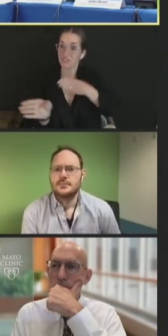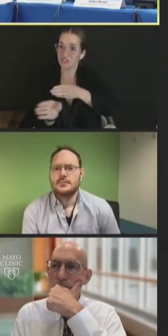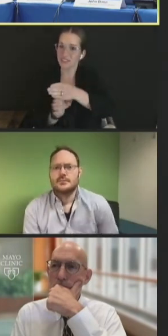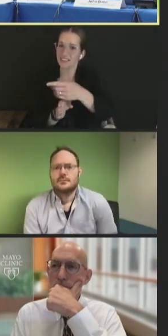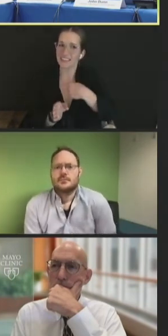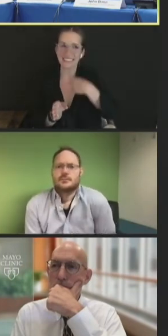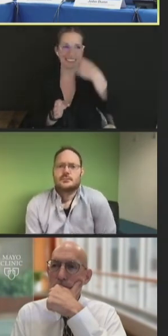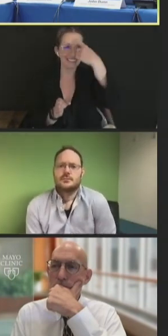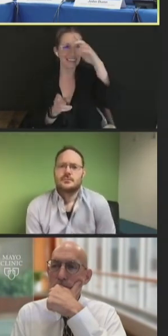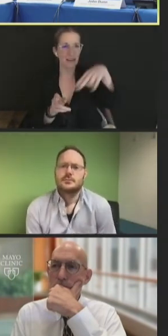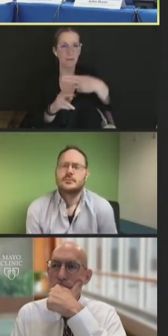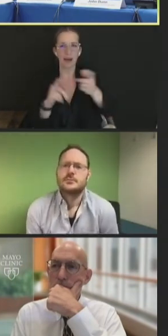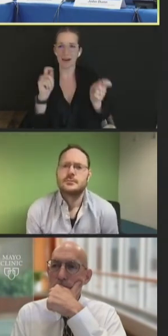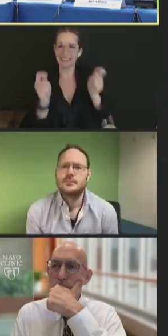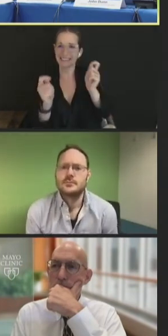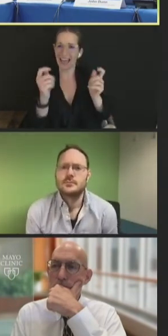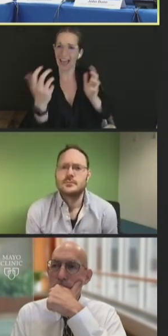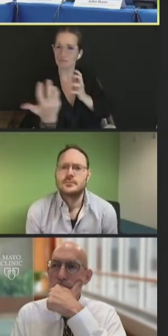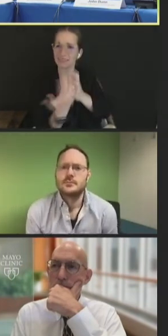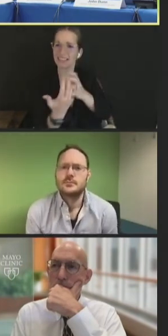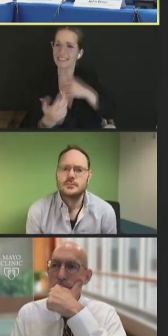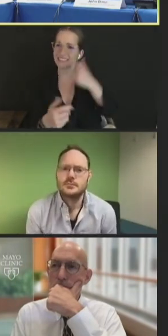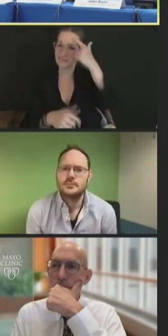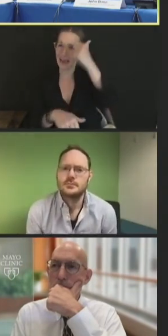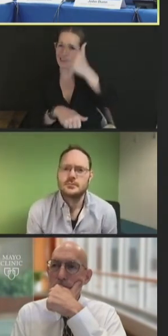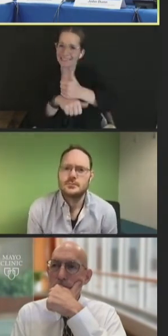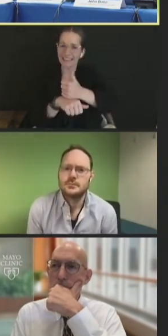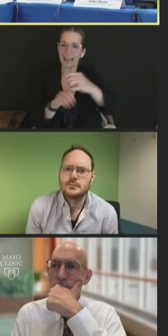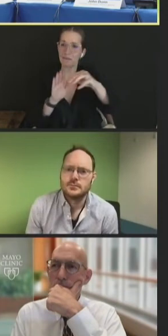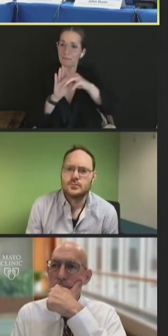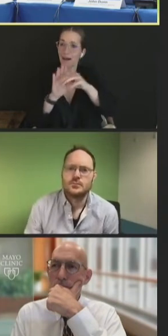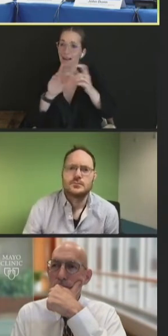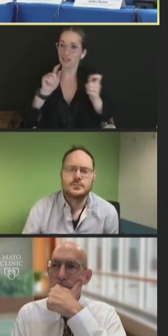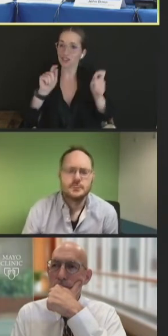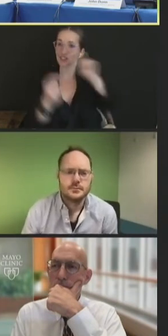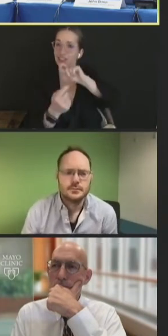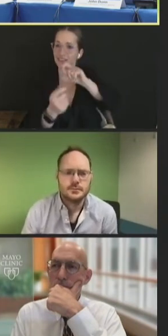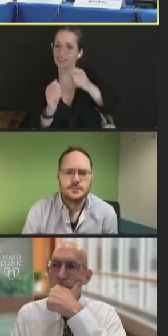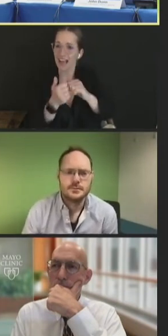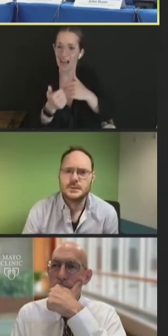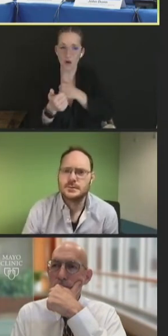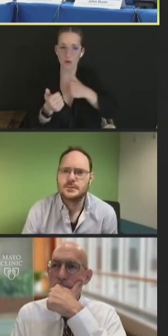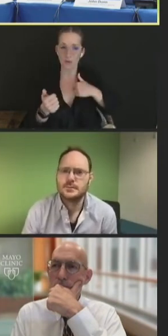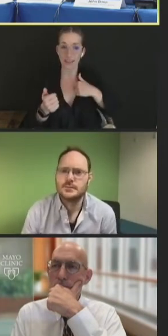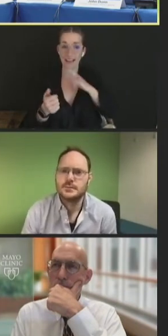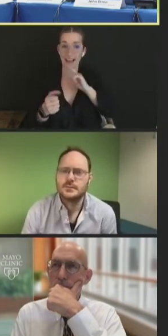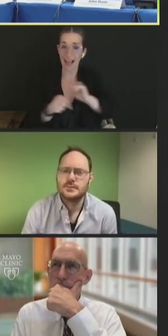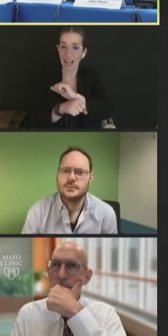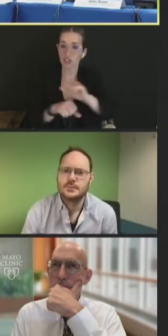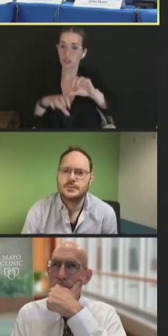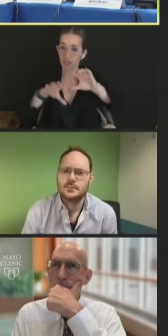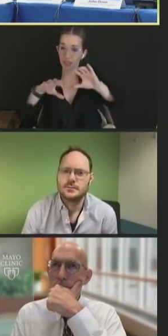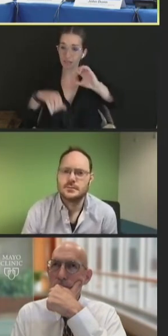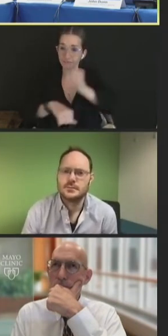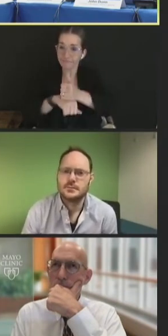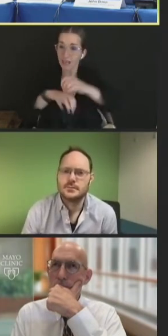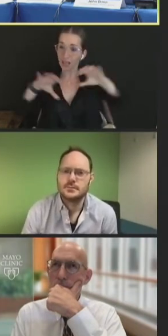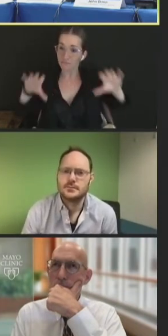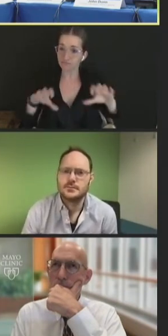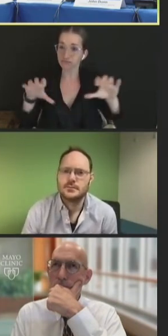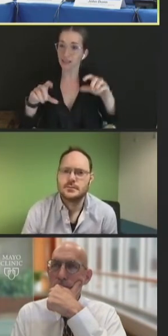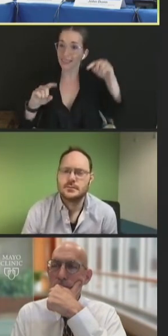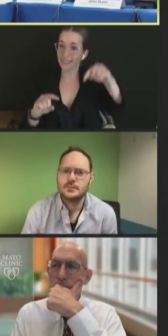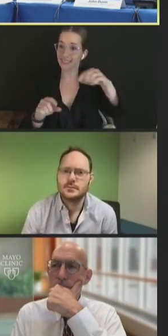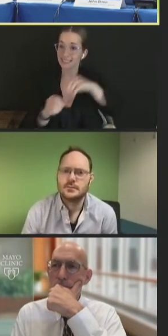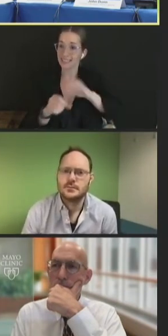this paradigm shift and just wondering how we operationalize this in our field. So